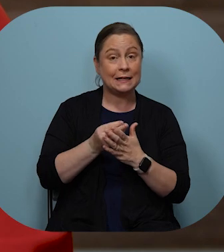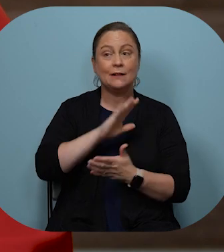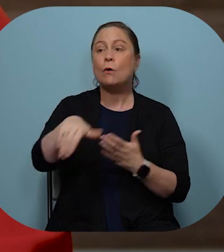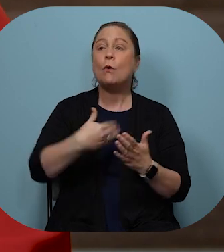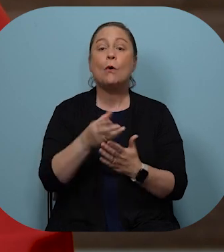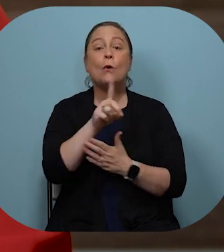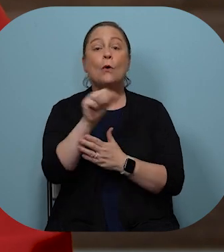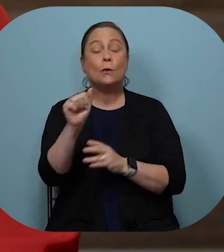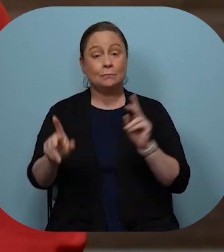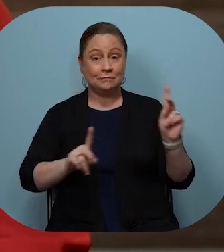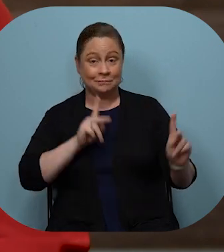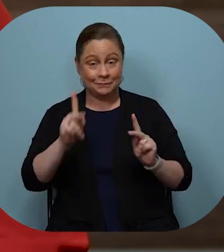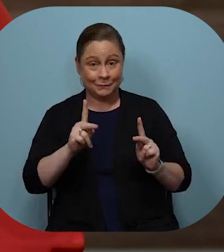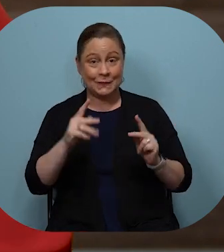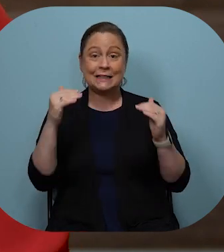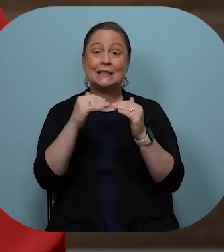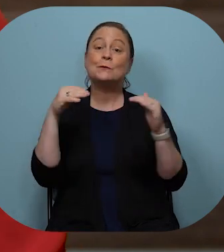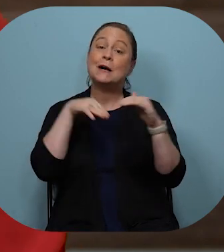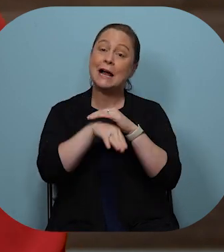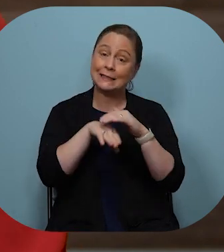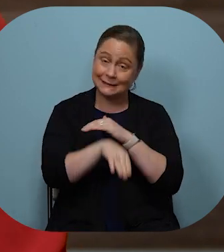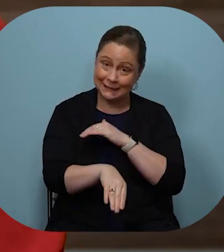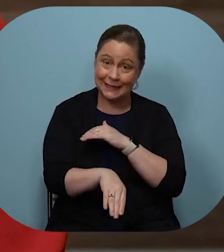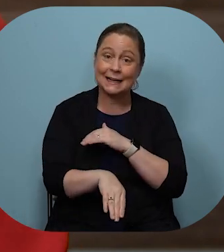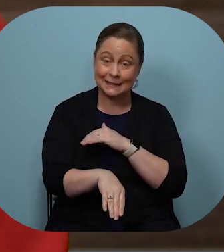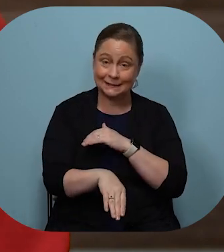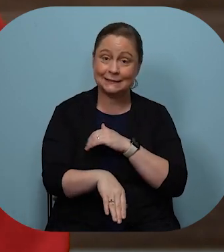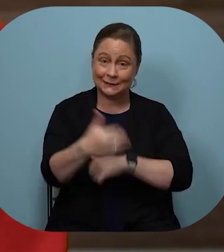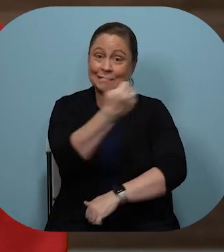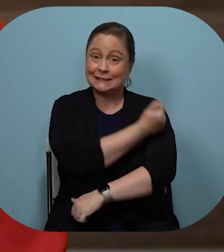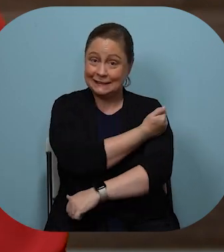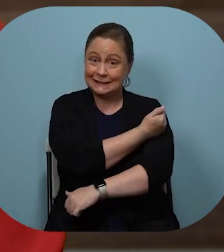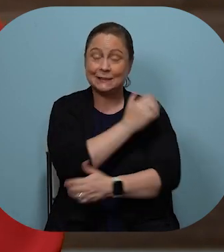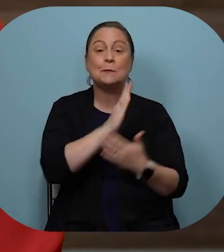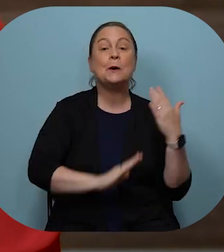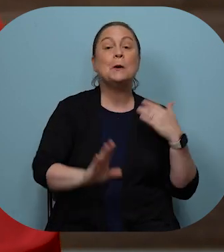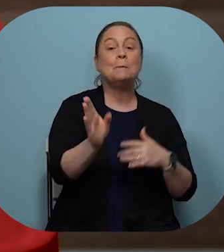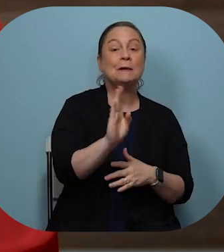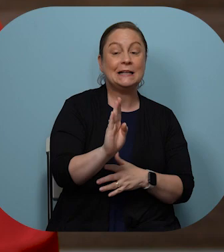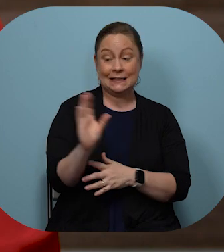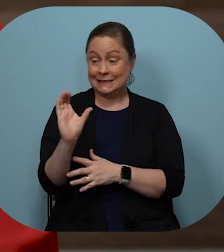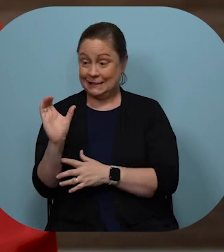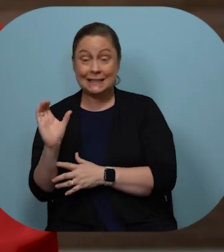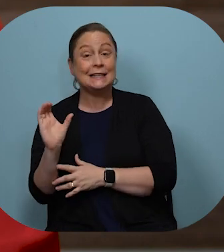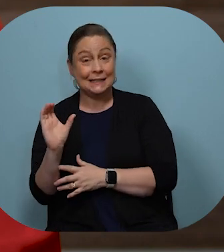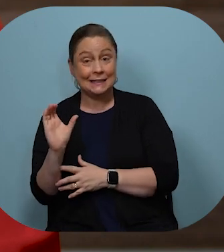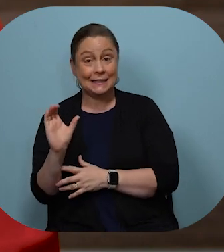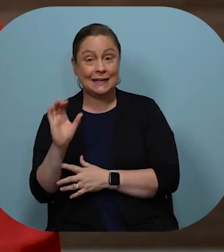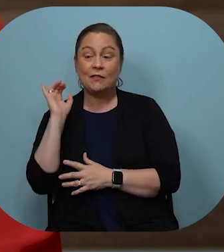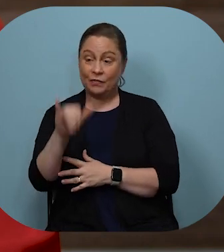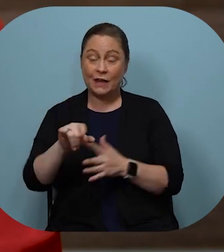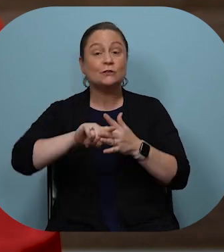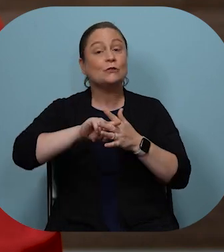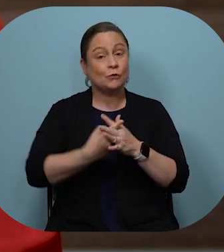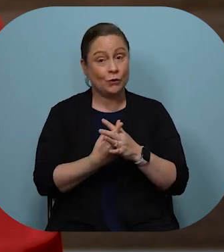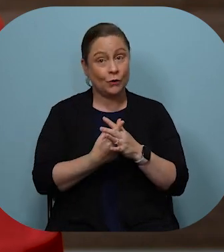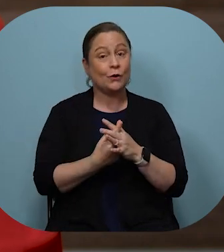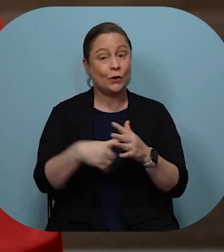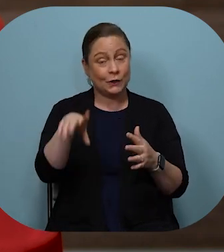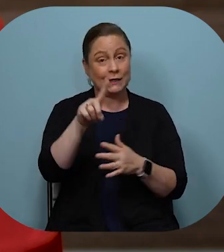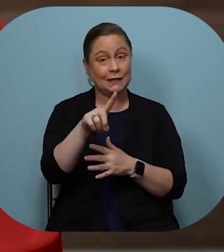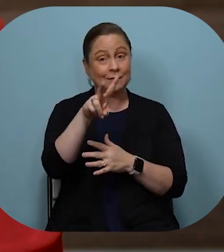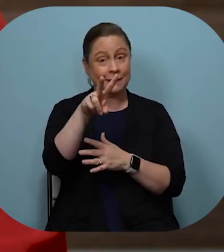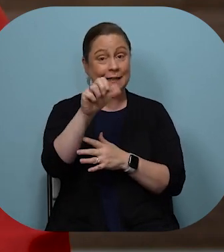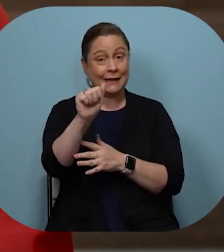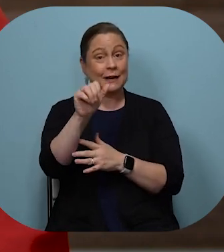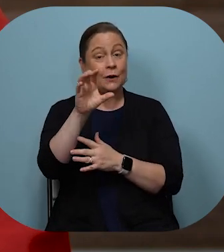the vaccine within all CILs, Part B and Part C. This was the start of the Disability Vaccine Access Opportunity